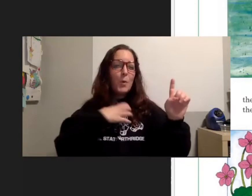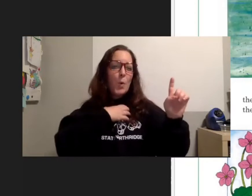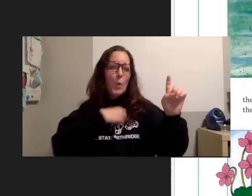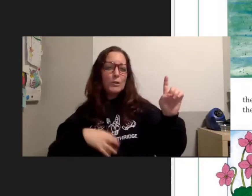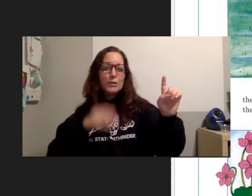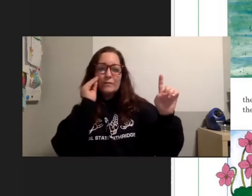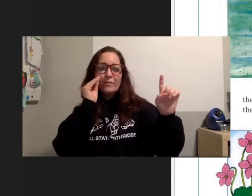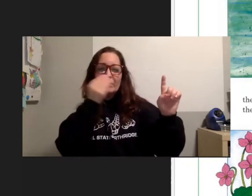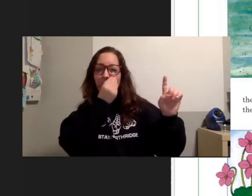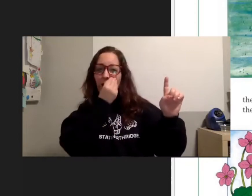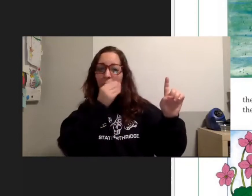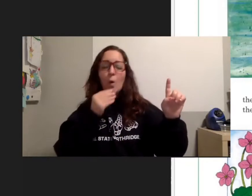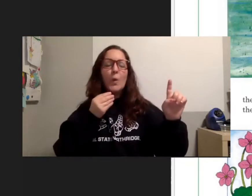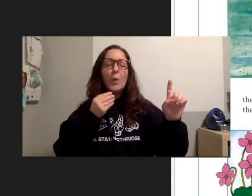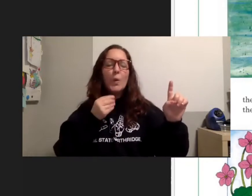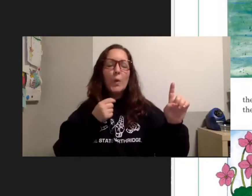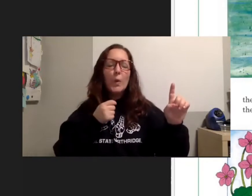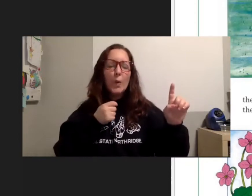Some seeds,